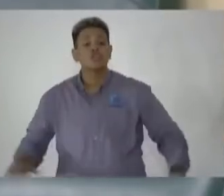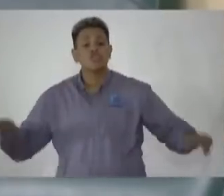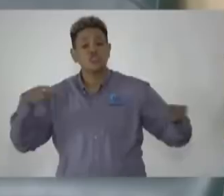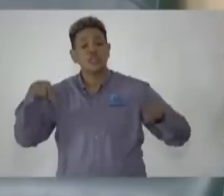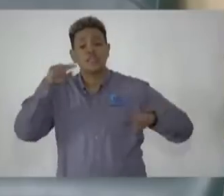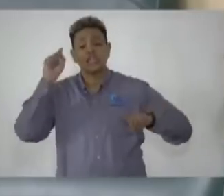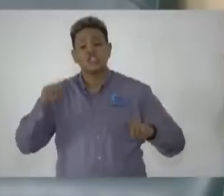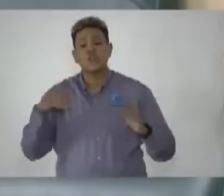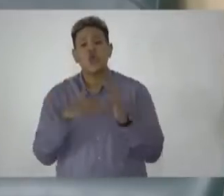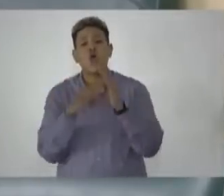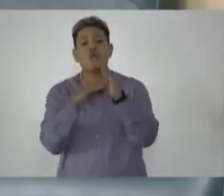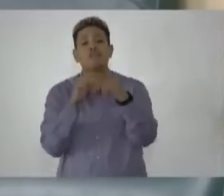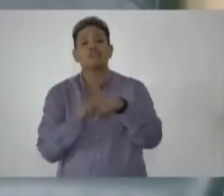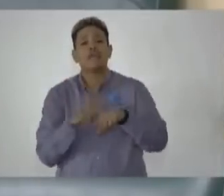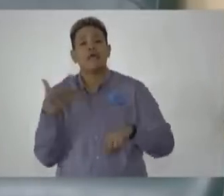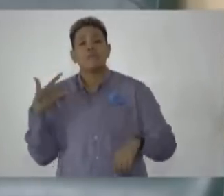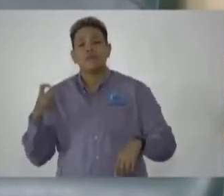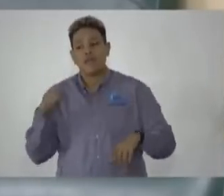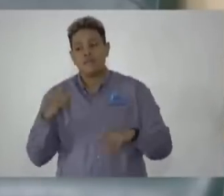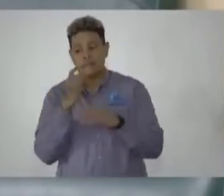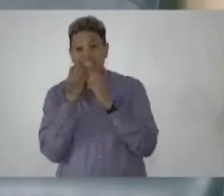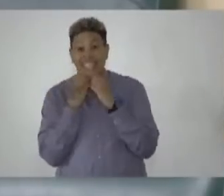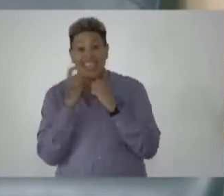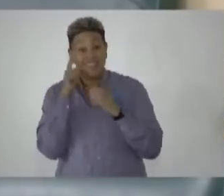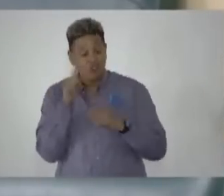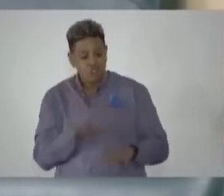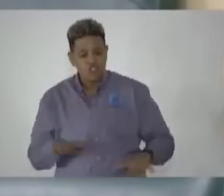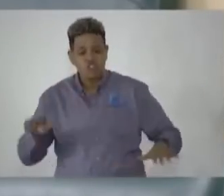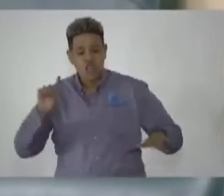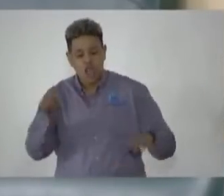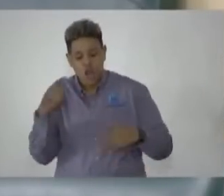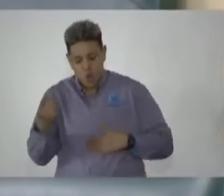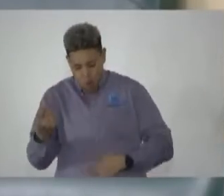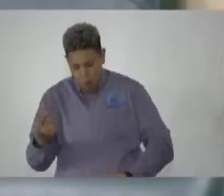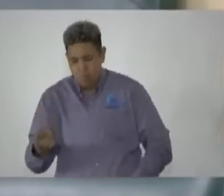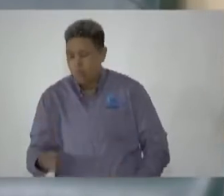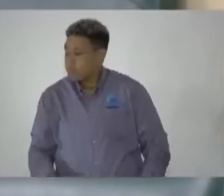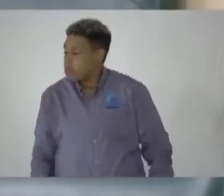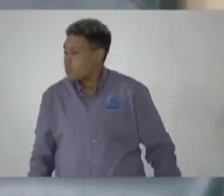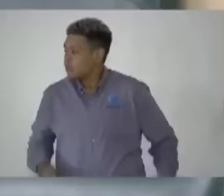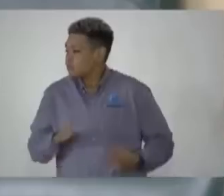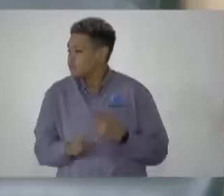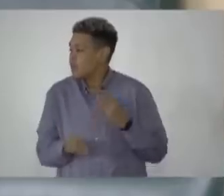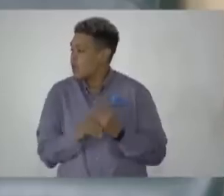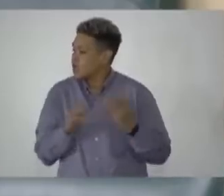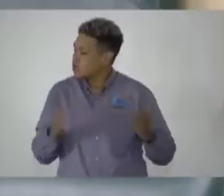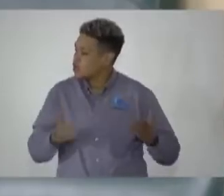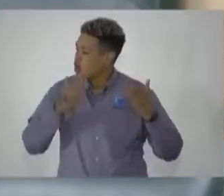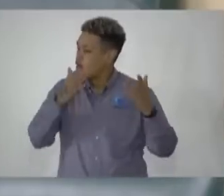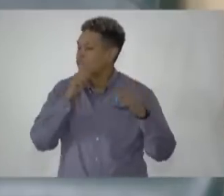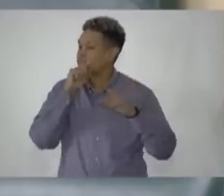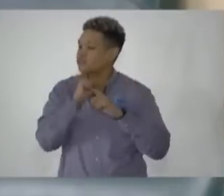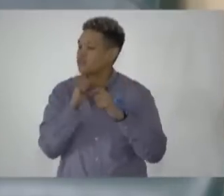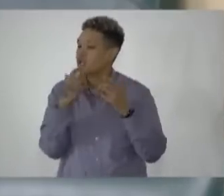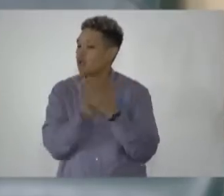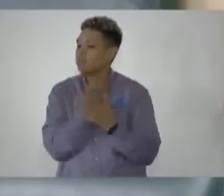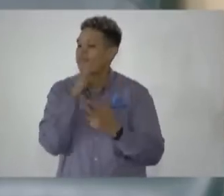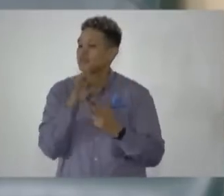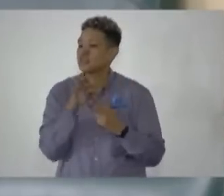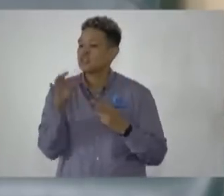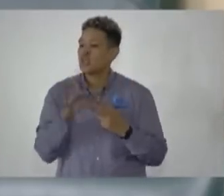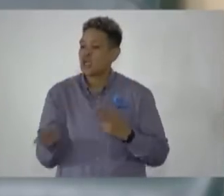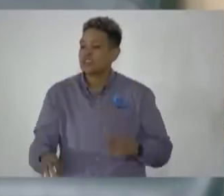they oftentimes have to care for alone, and offers opportunities for